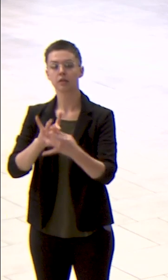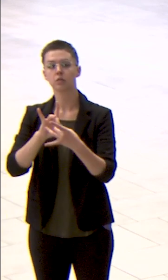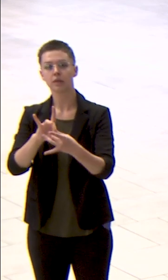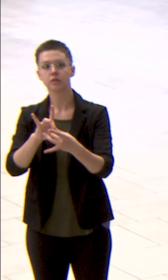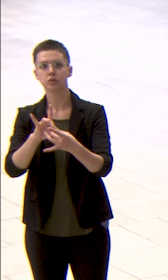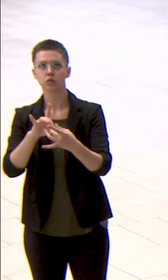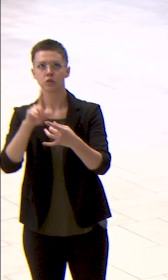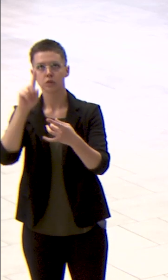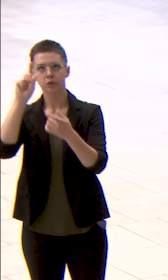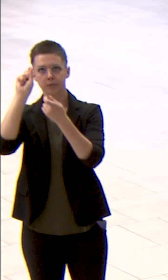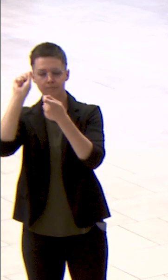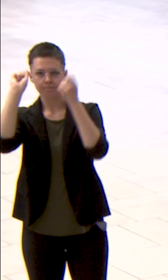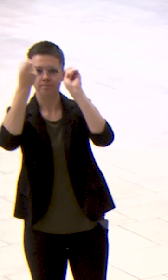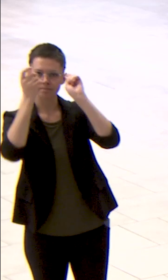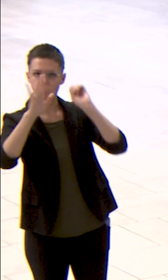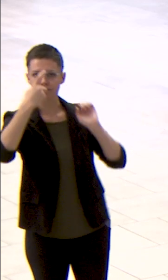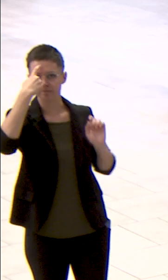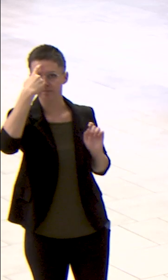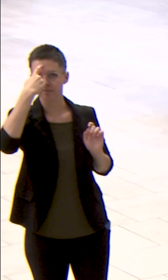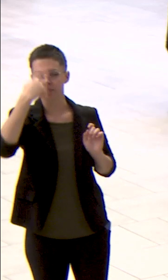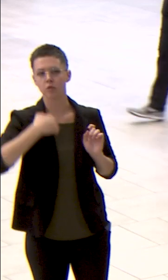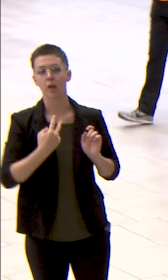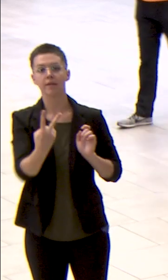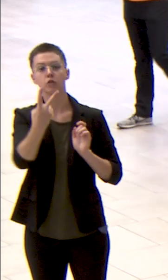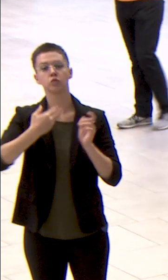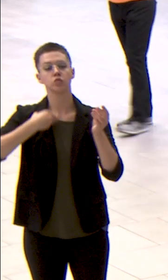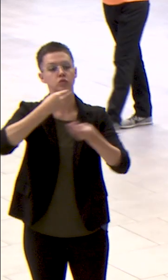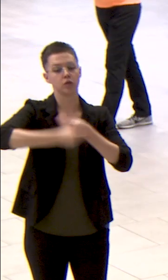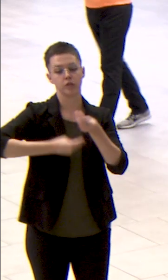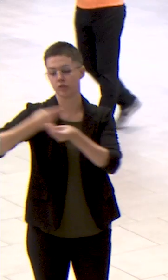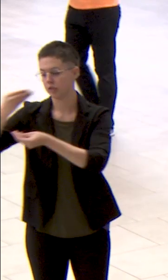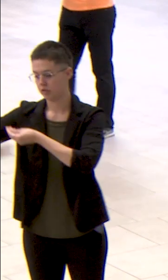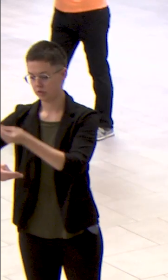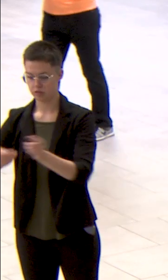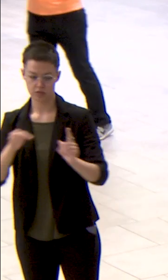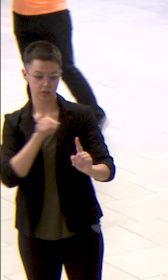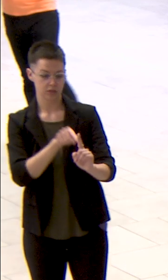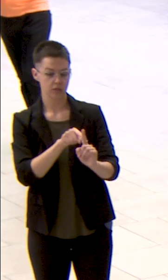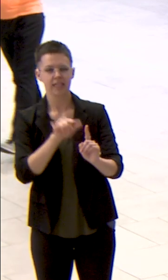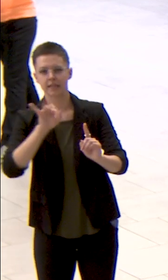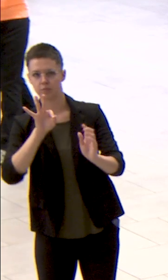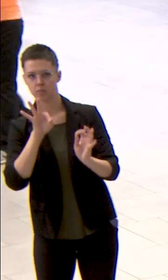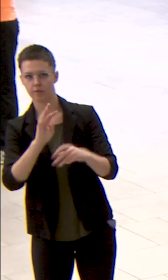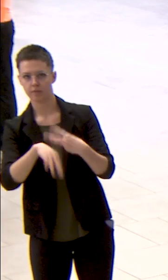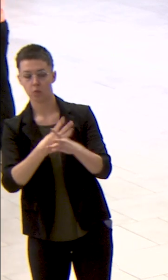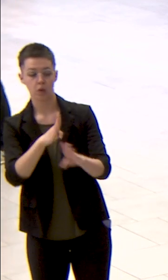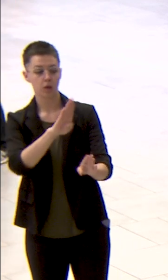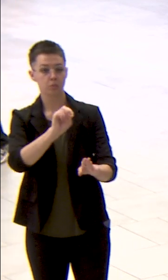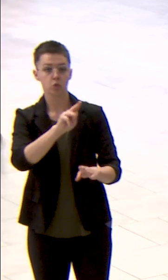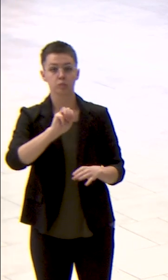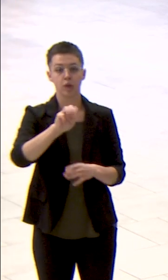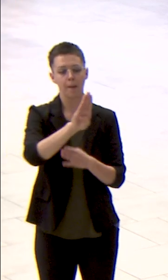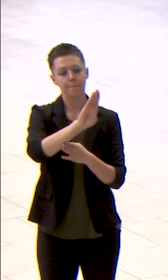level of frame switching. I think we have two generations that want you know, in a perfect world, a boomer Gen X